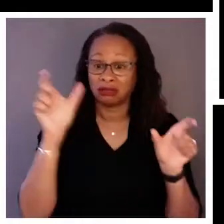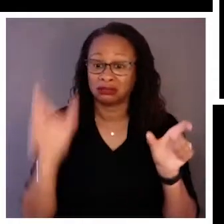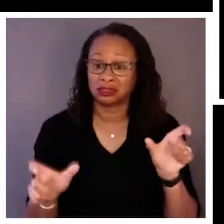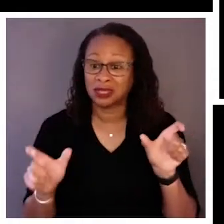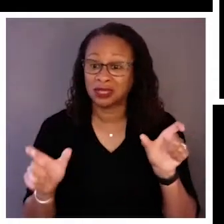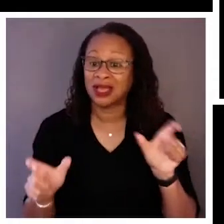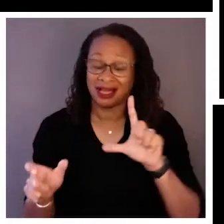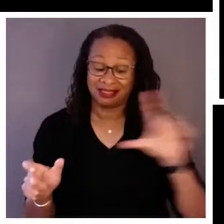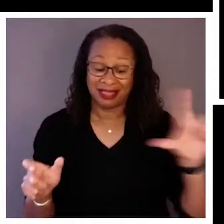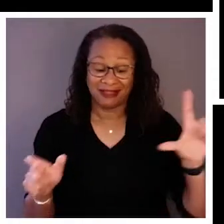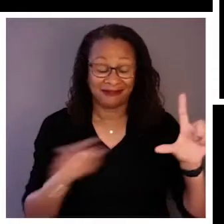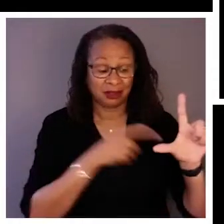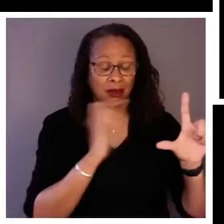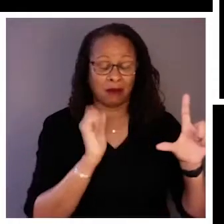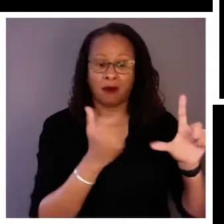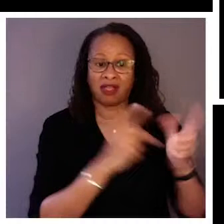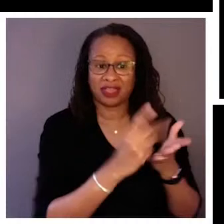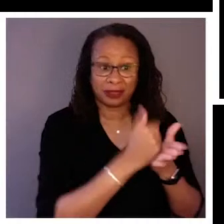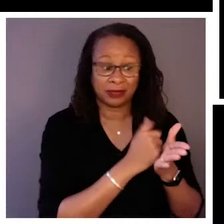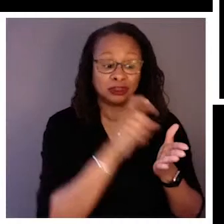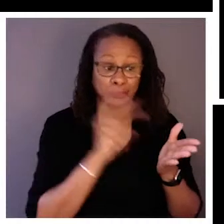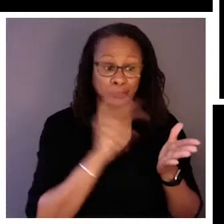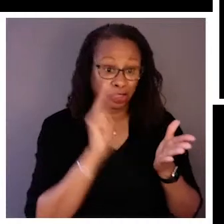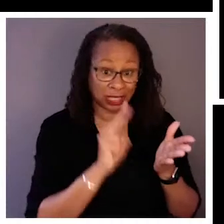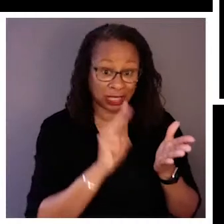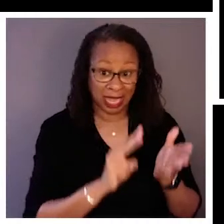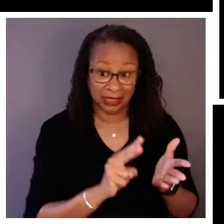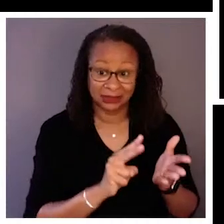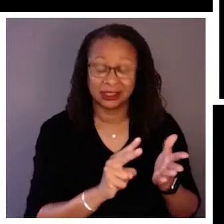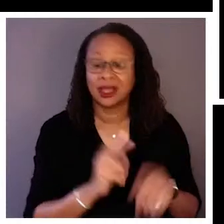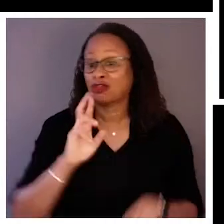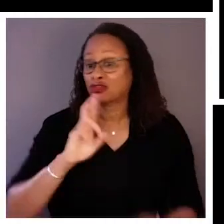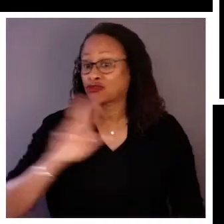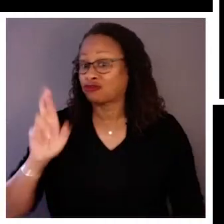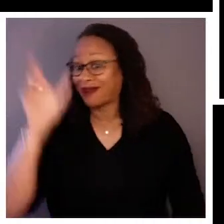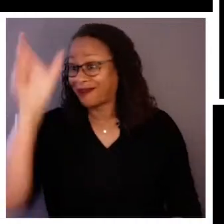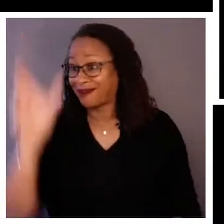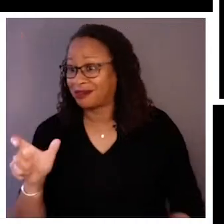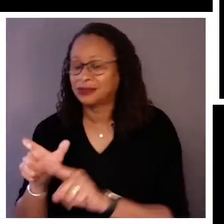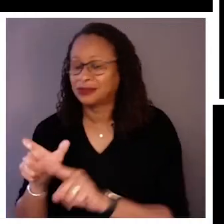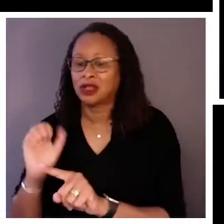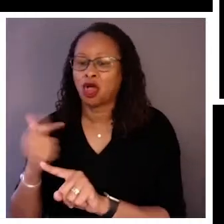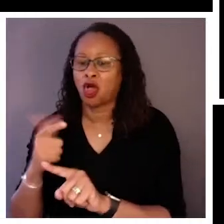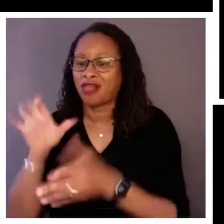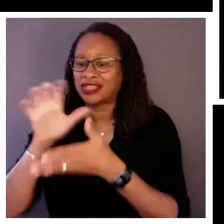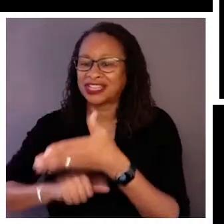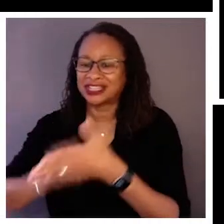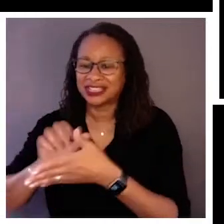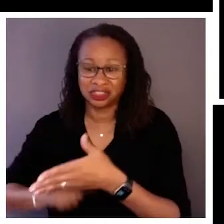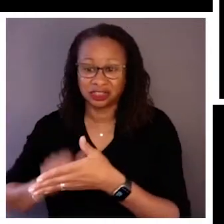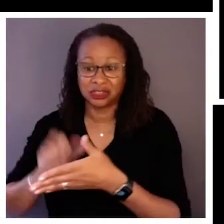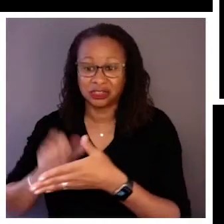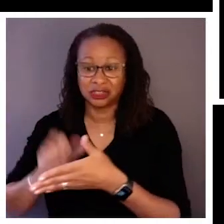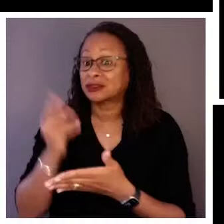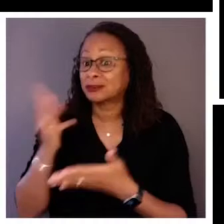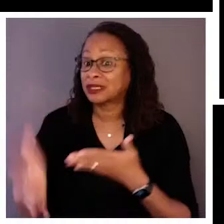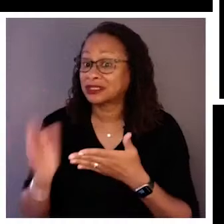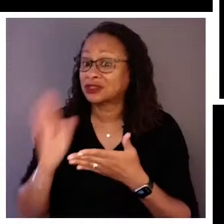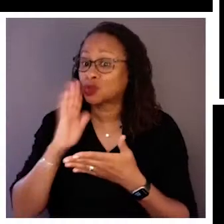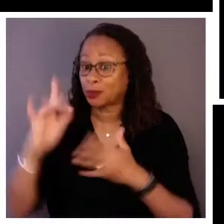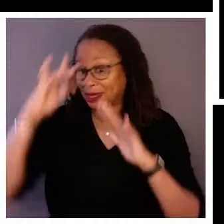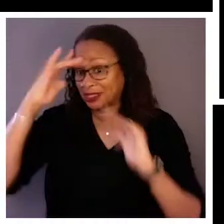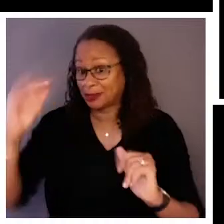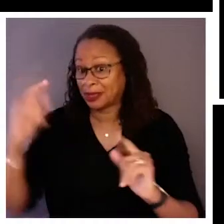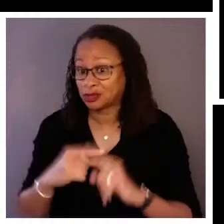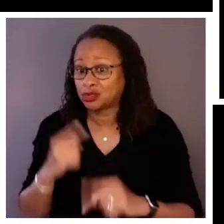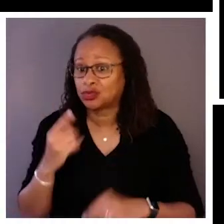the income that you should be looking at. And the right-hand column is all the deductions or expenses that you'll be expected to